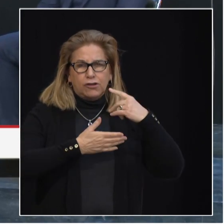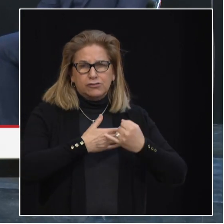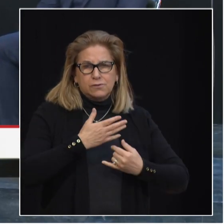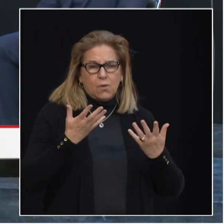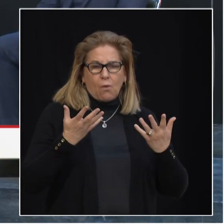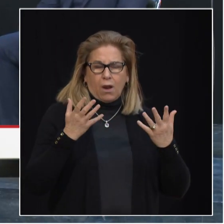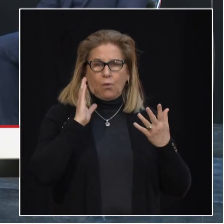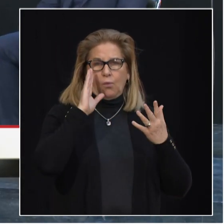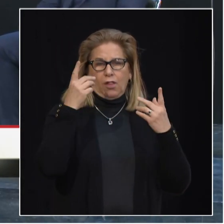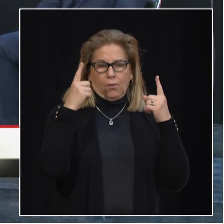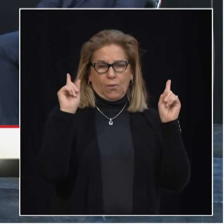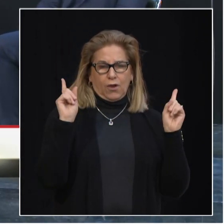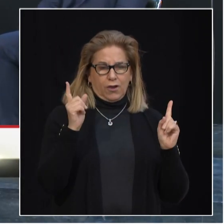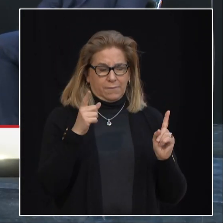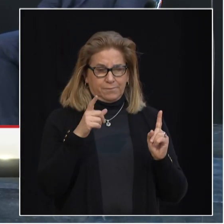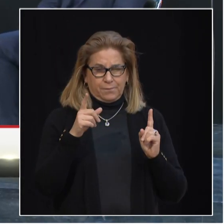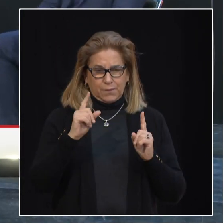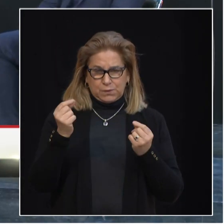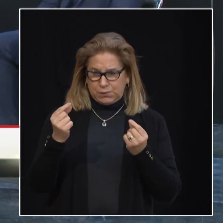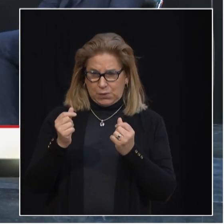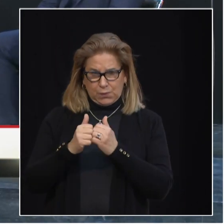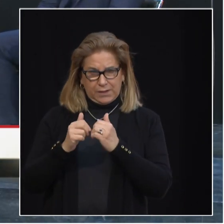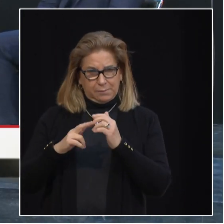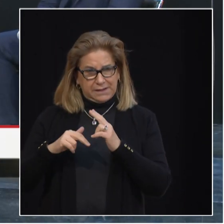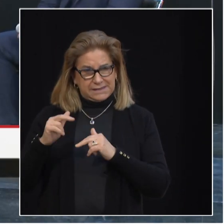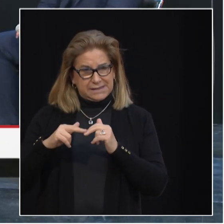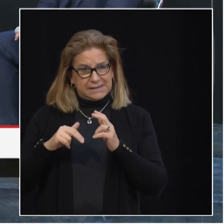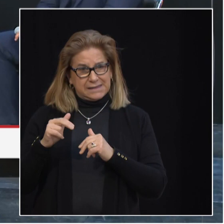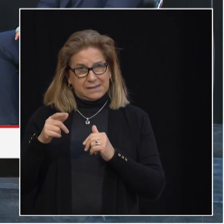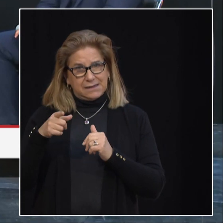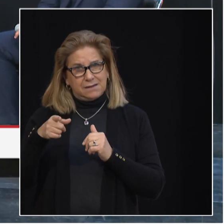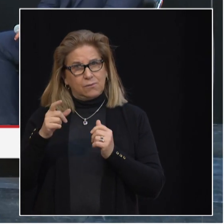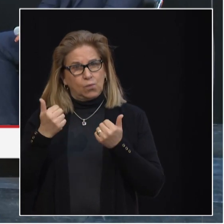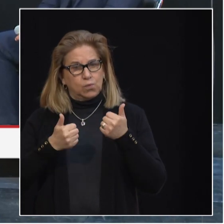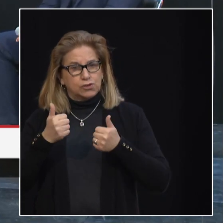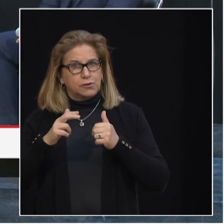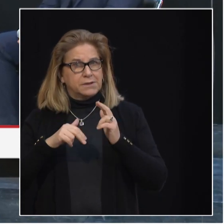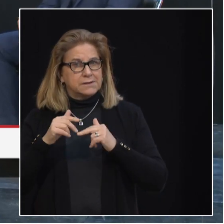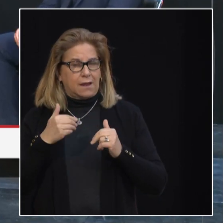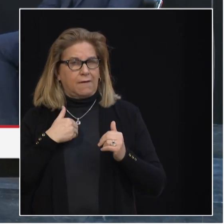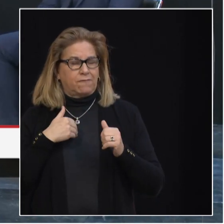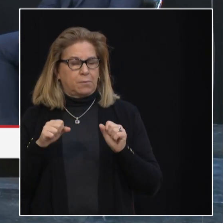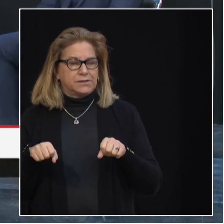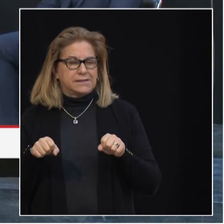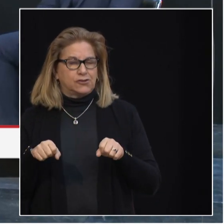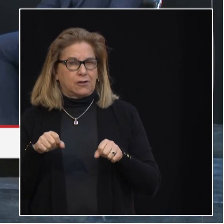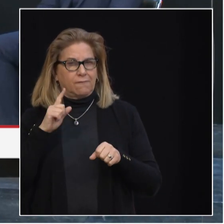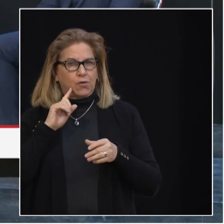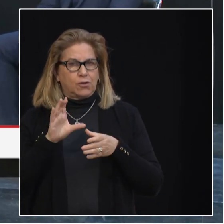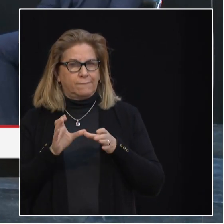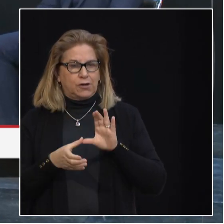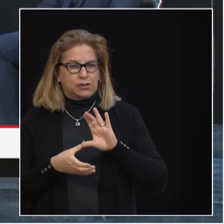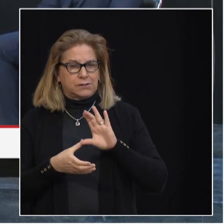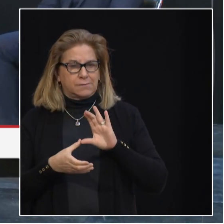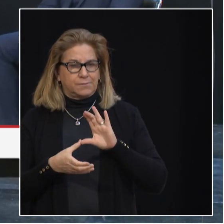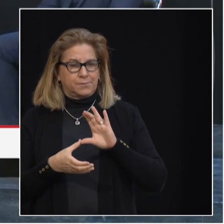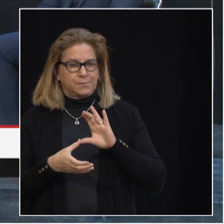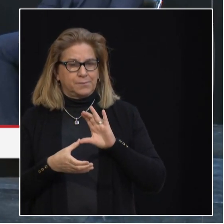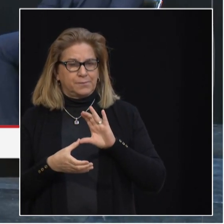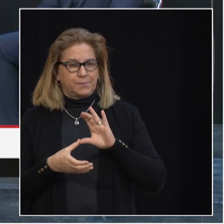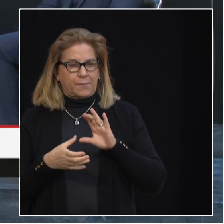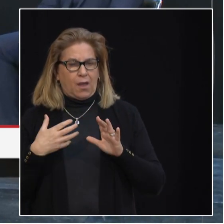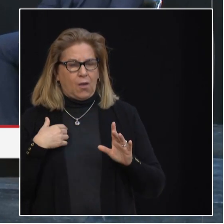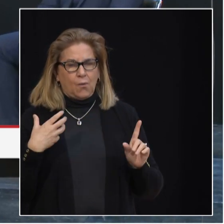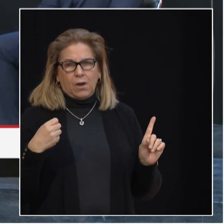buildings the ones that we're seeing have more potential for residential? And I want to bring in Michael. I know you have an active project right now, blocks from the